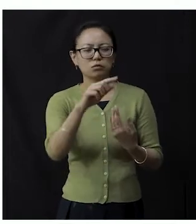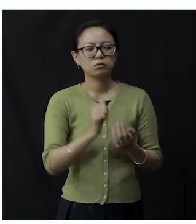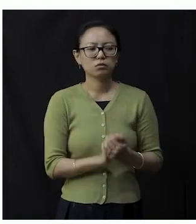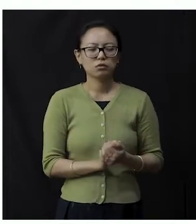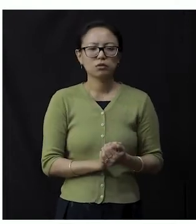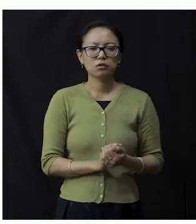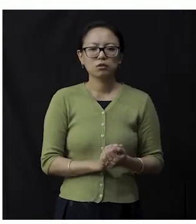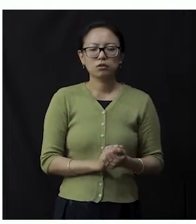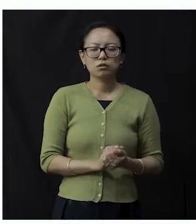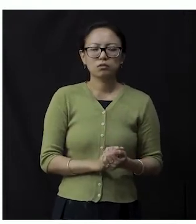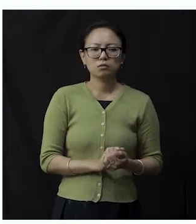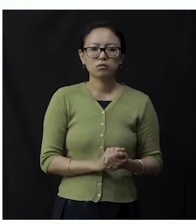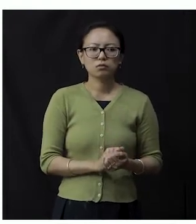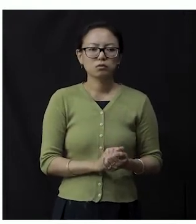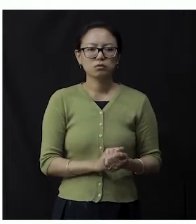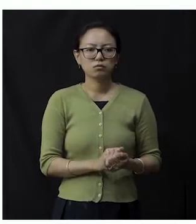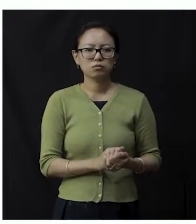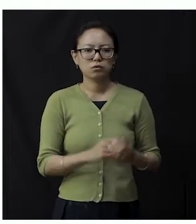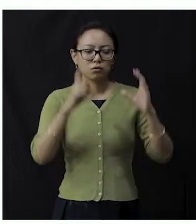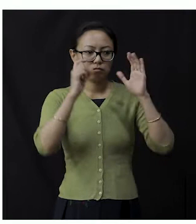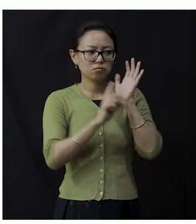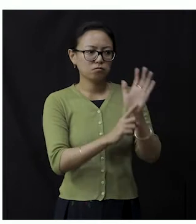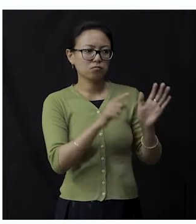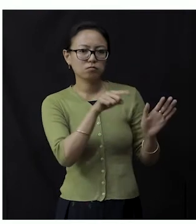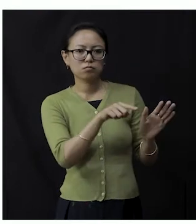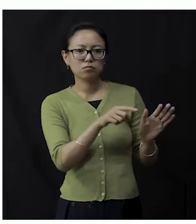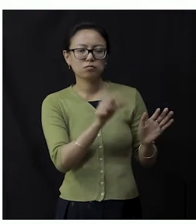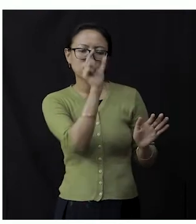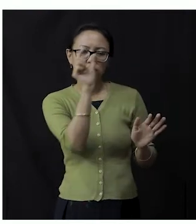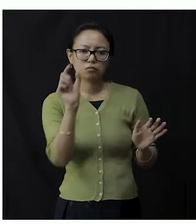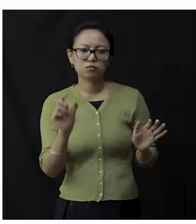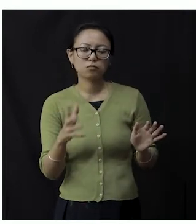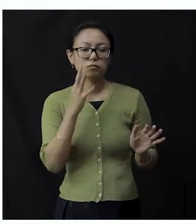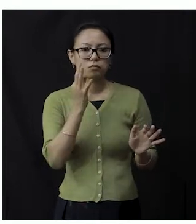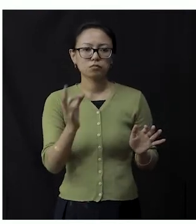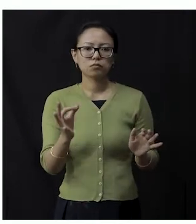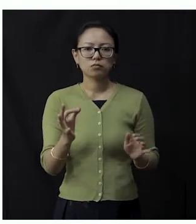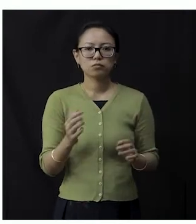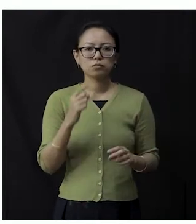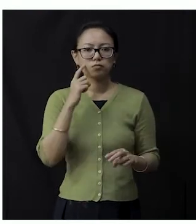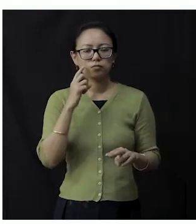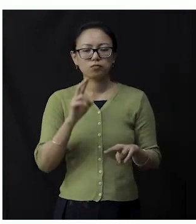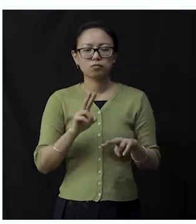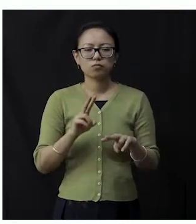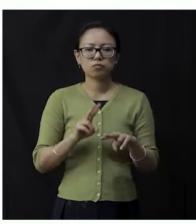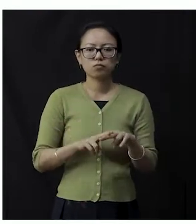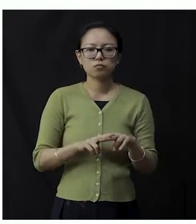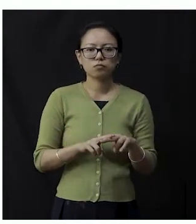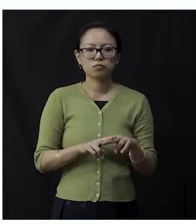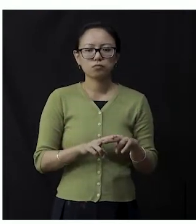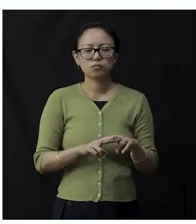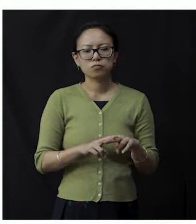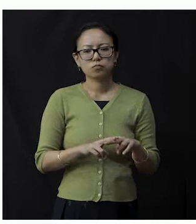words. If you haven't used them, try to pick at least 2 of them and use it at home or while you're praying in the